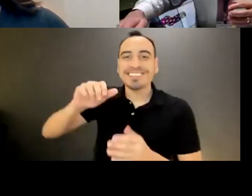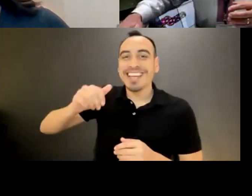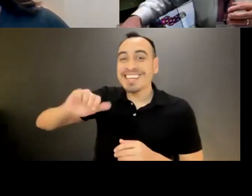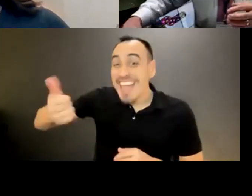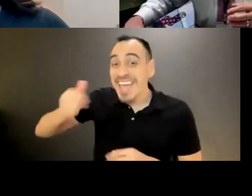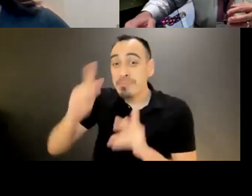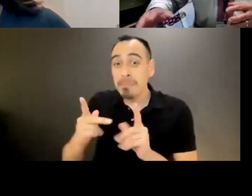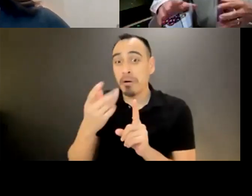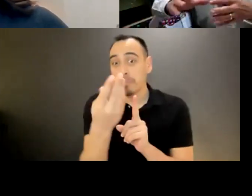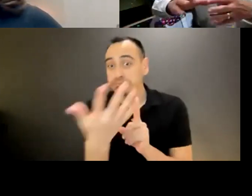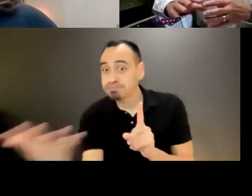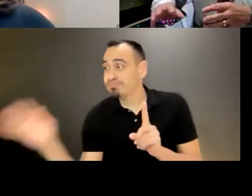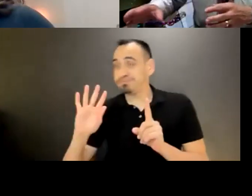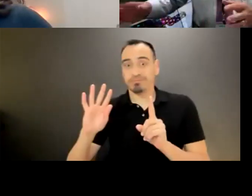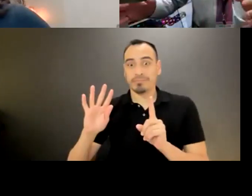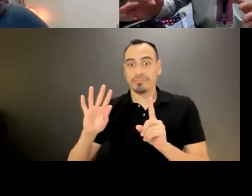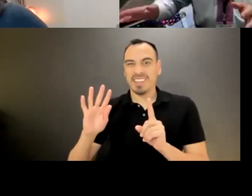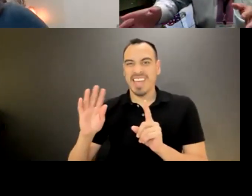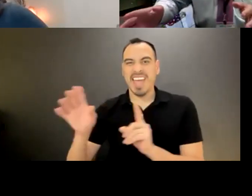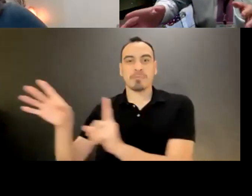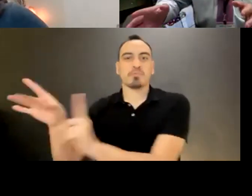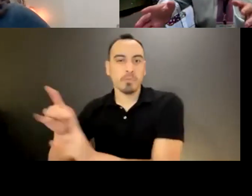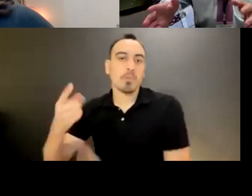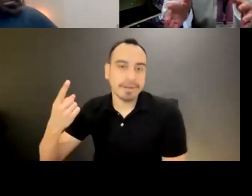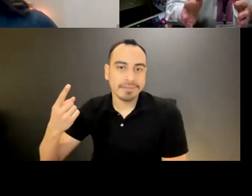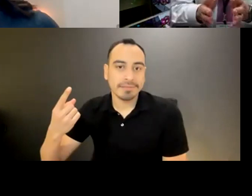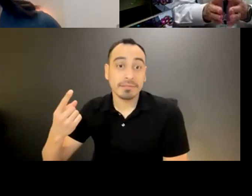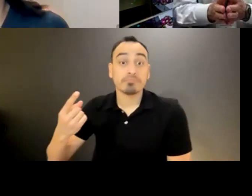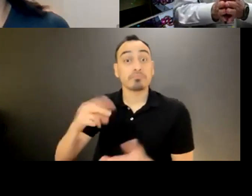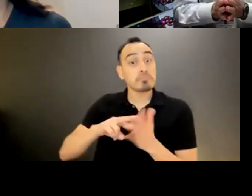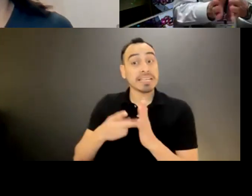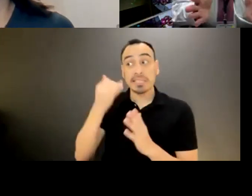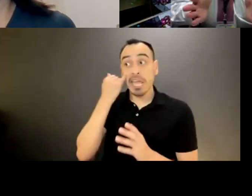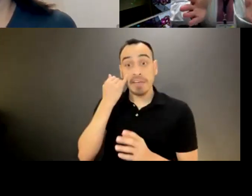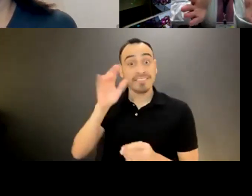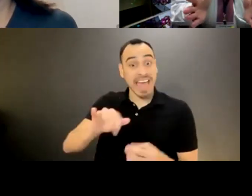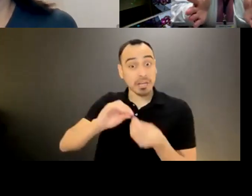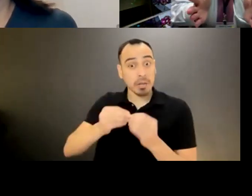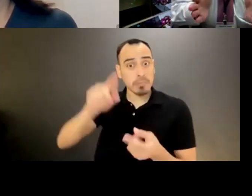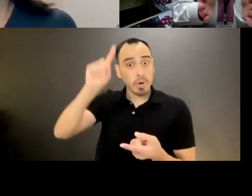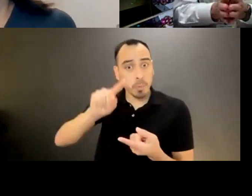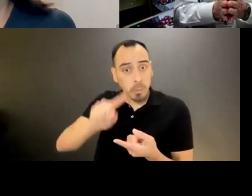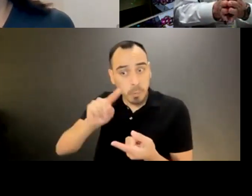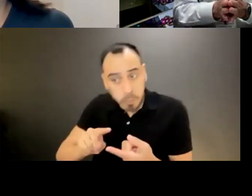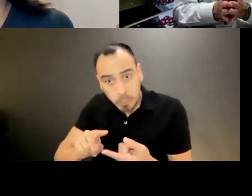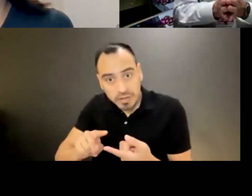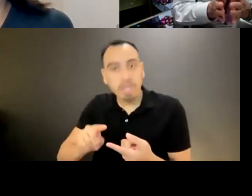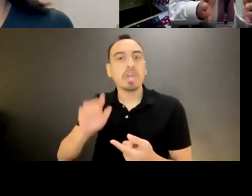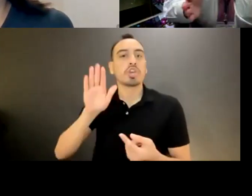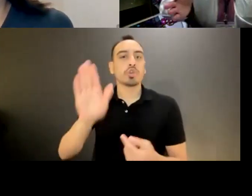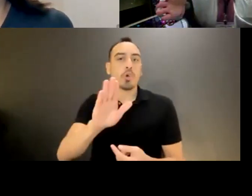those curves are going to go down, the transmission is going to go down. So the way that that works is